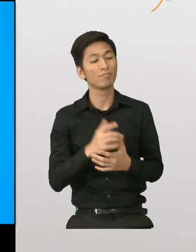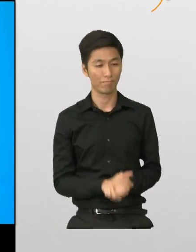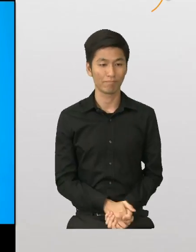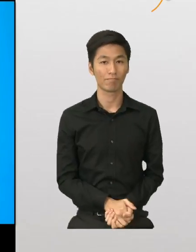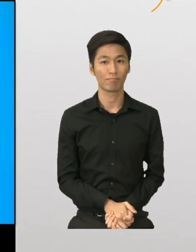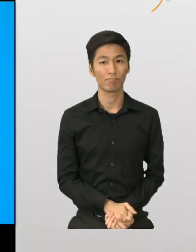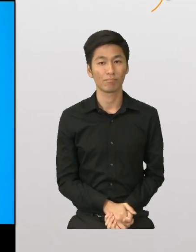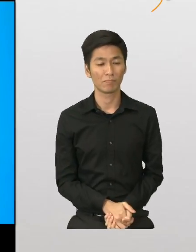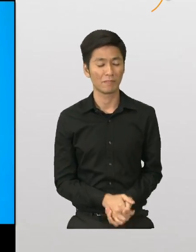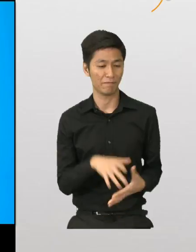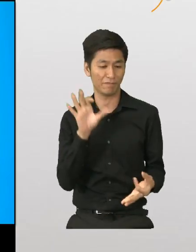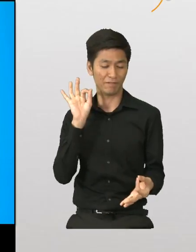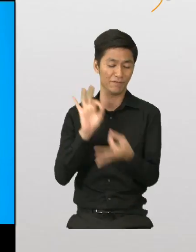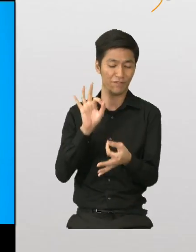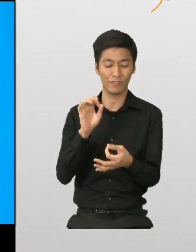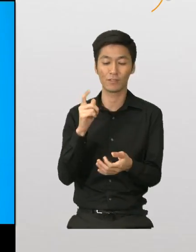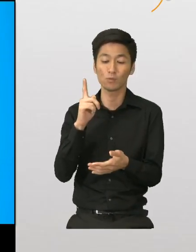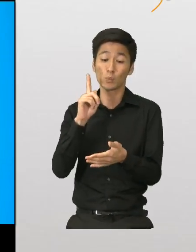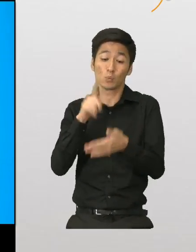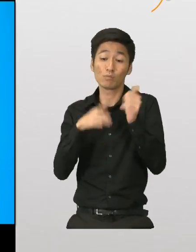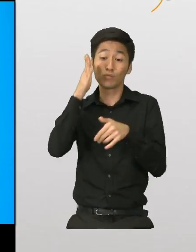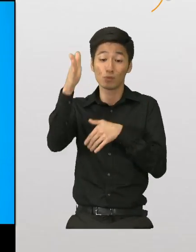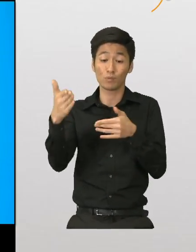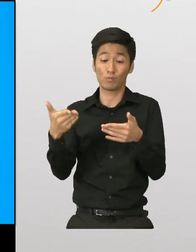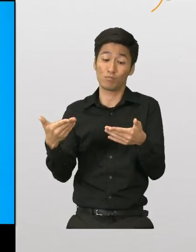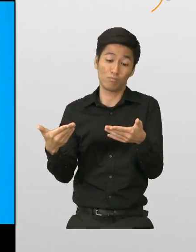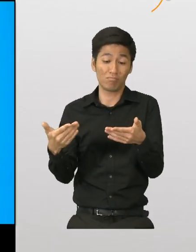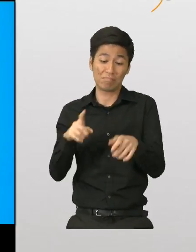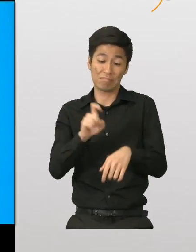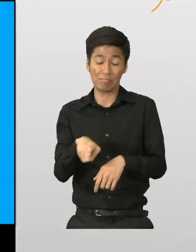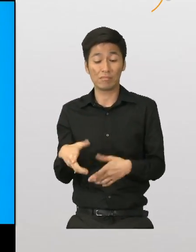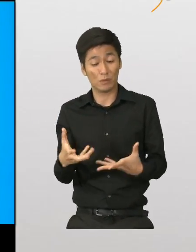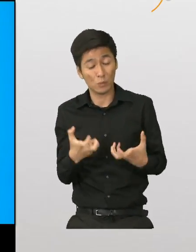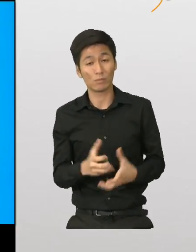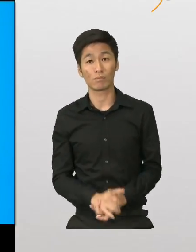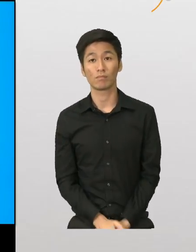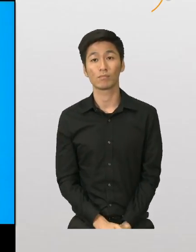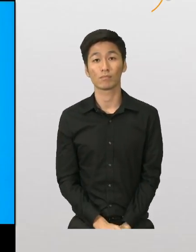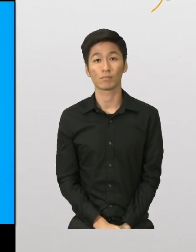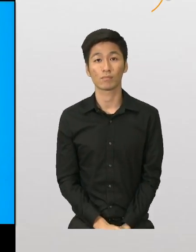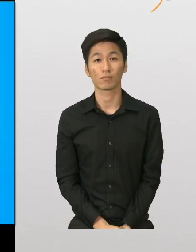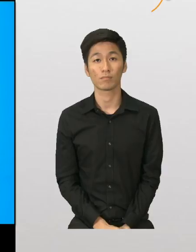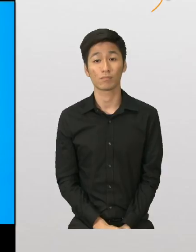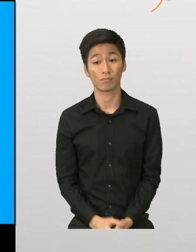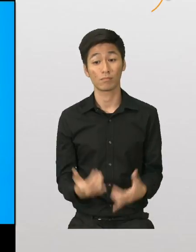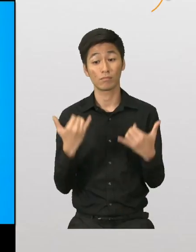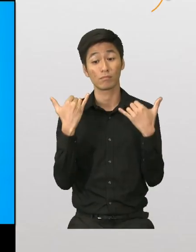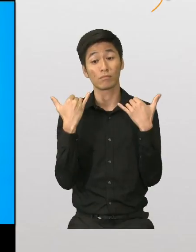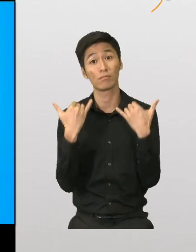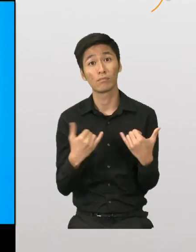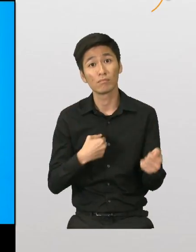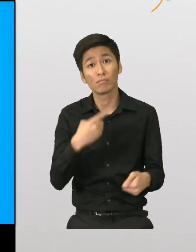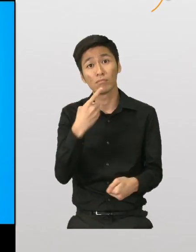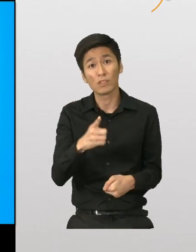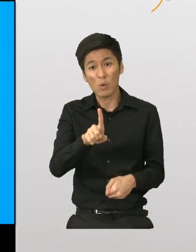more suited to what our grandchildren and great-grandchildren will want to live in. Today, if I offer you to live in a 100-year-old